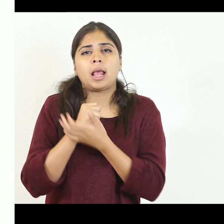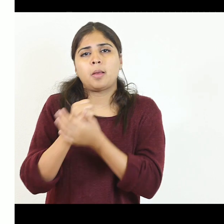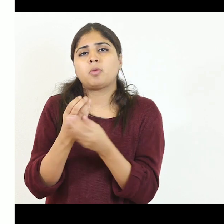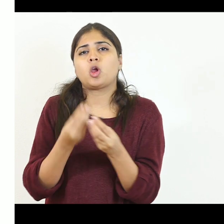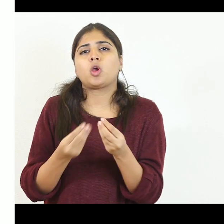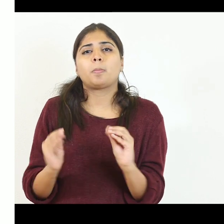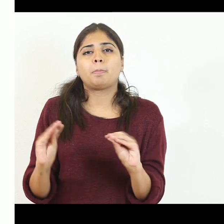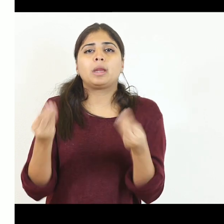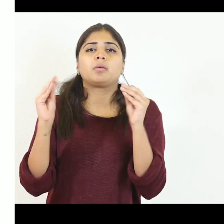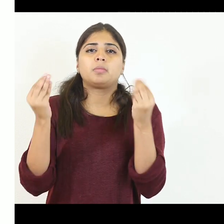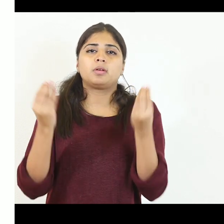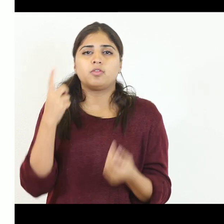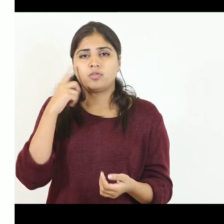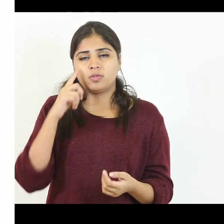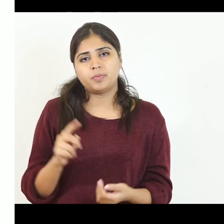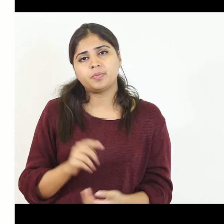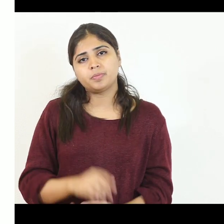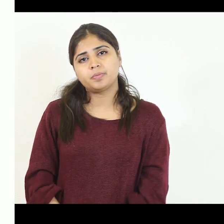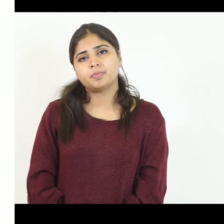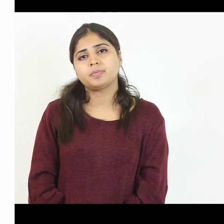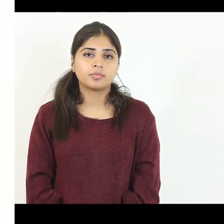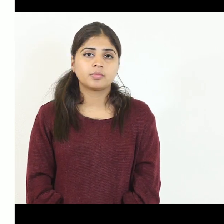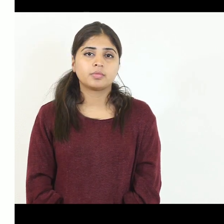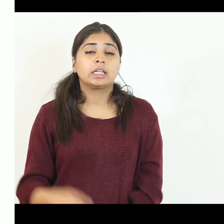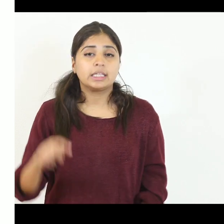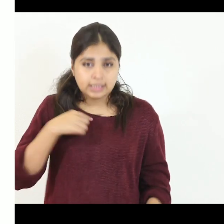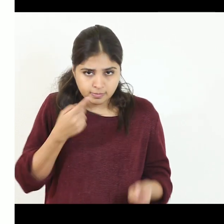Number 8. Maintaining extreme